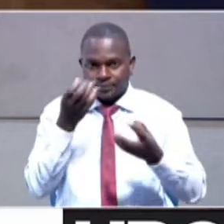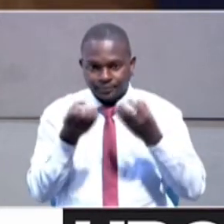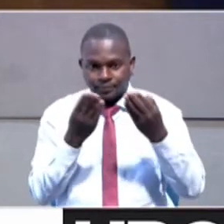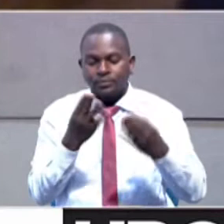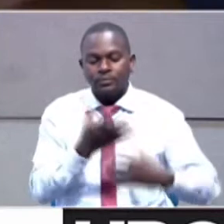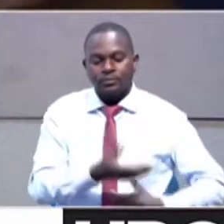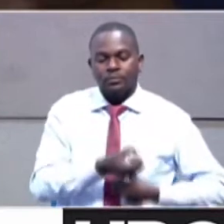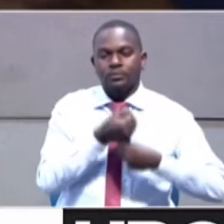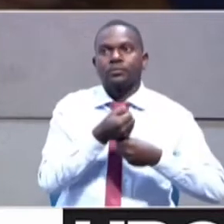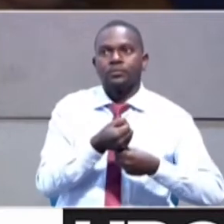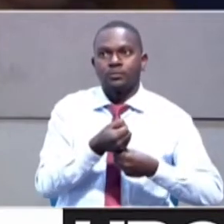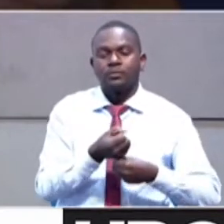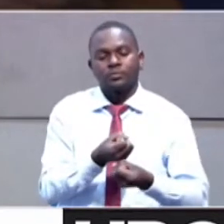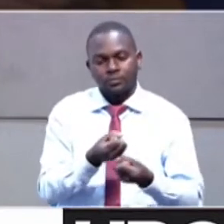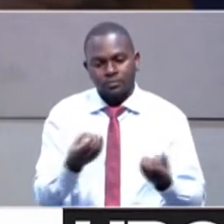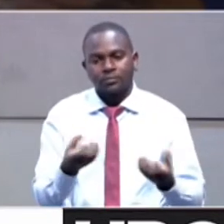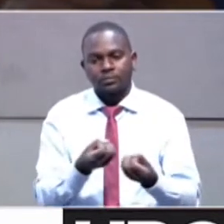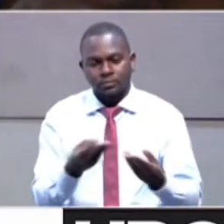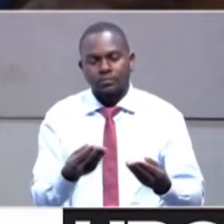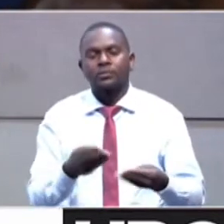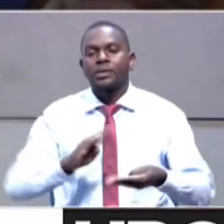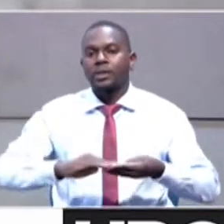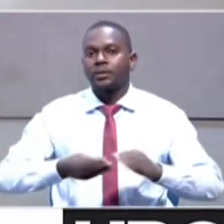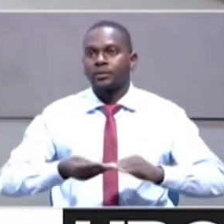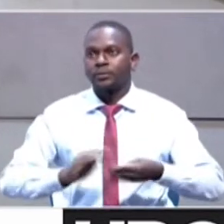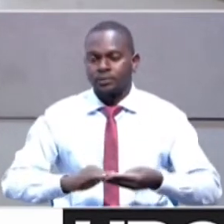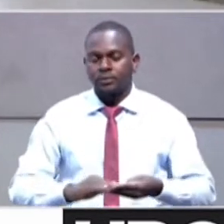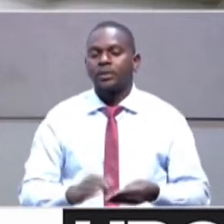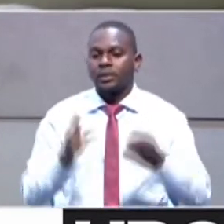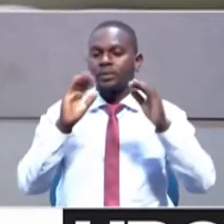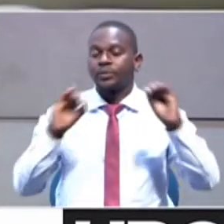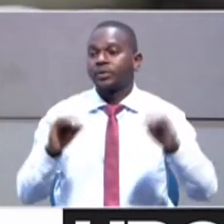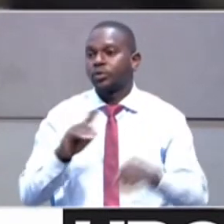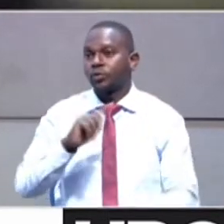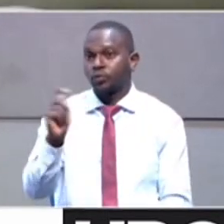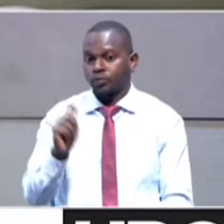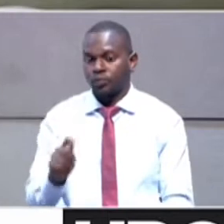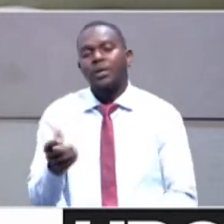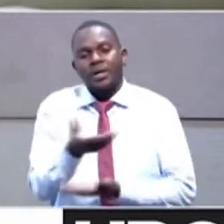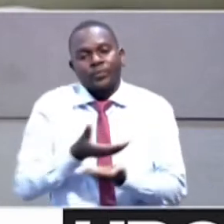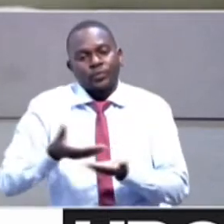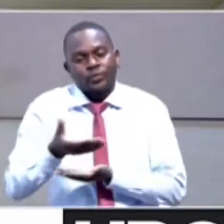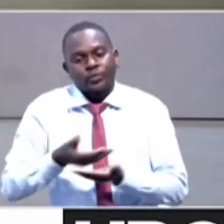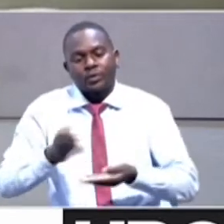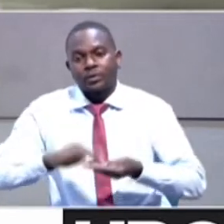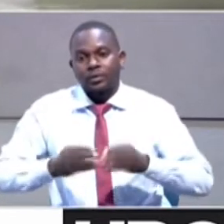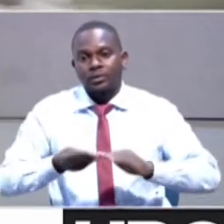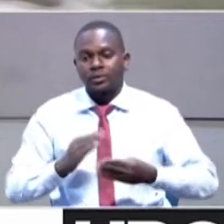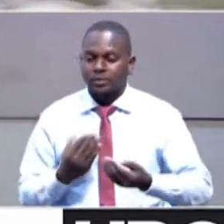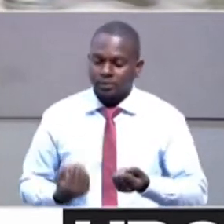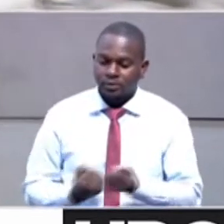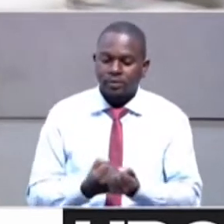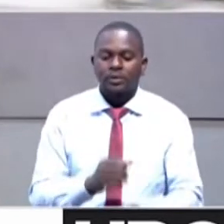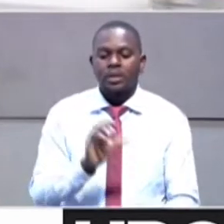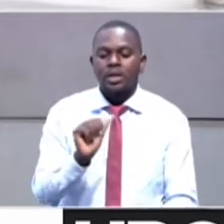Trust, and a number of these stakeholders. Kikwete says they have interacted with partners supporting Agra to